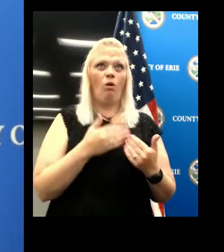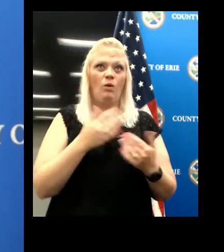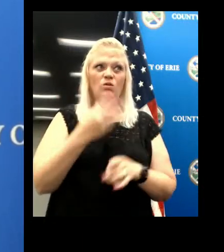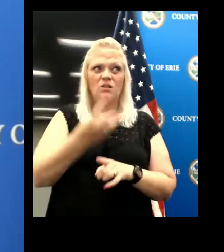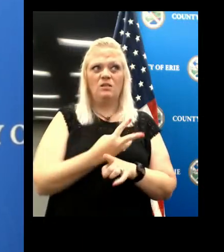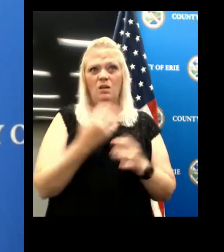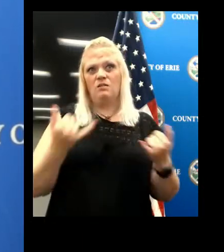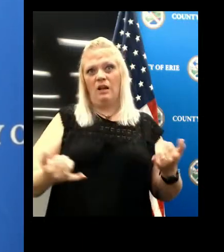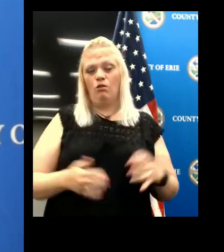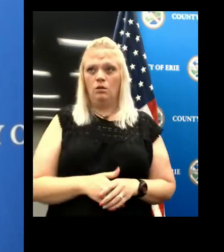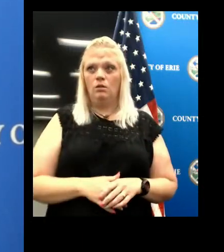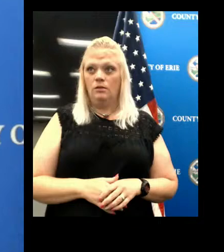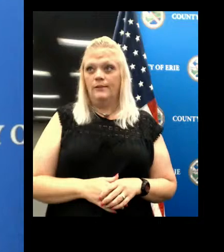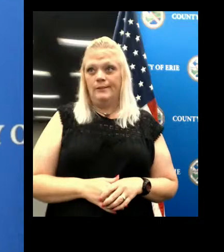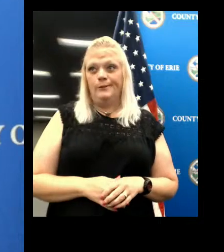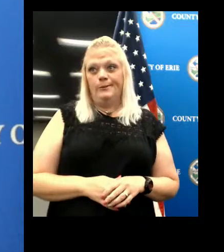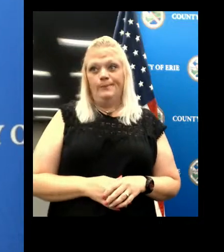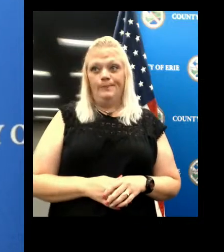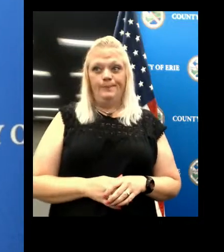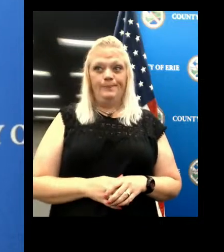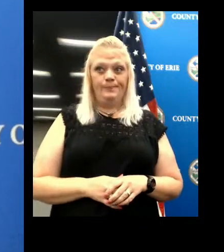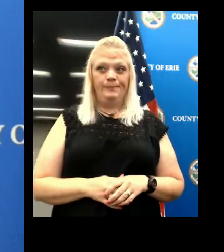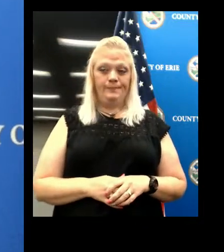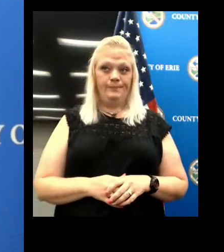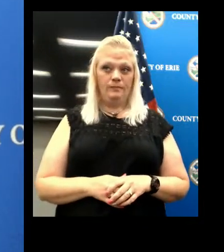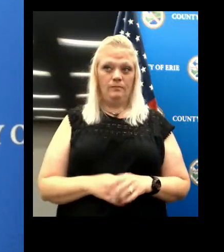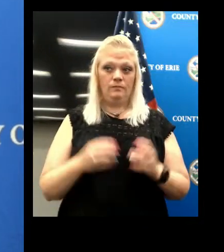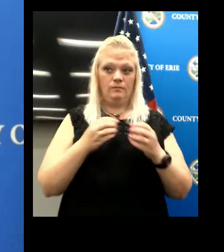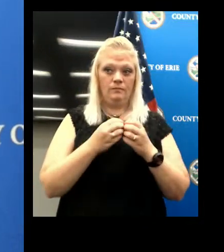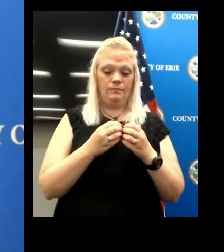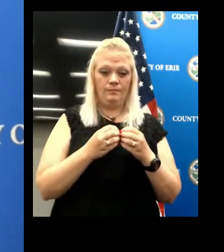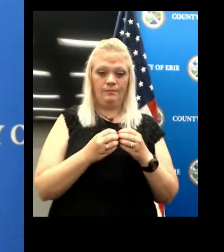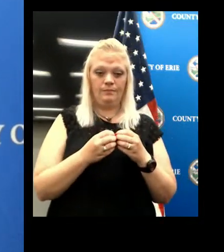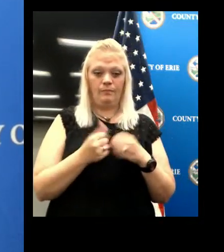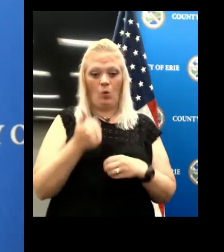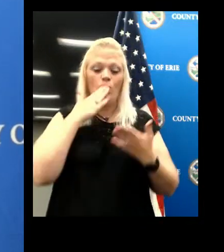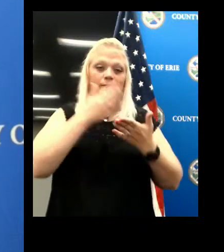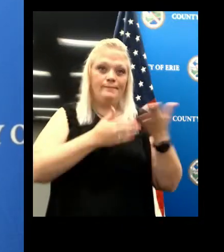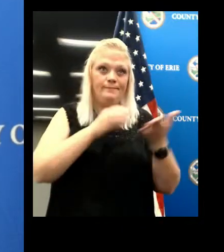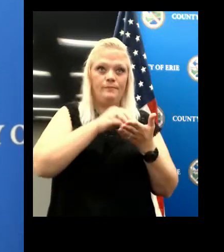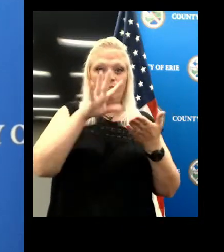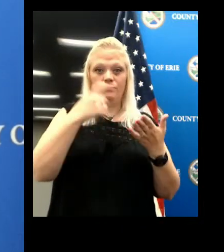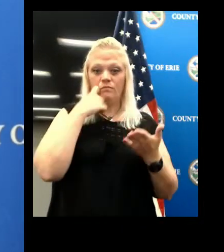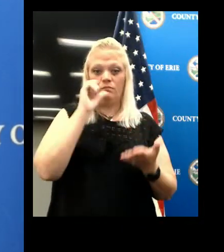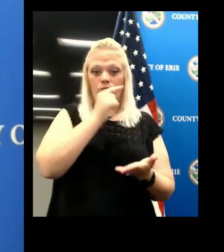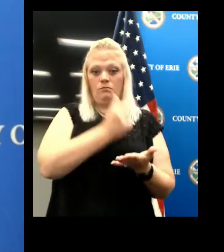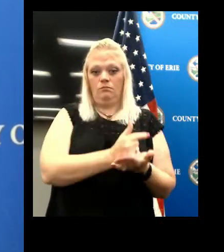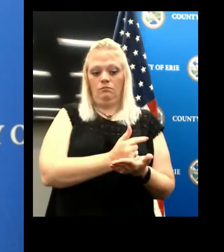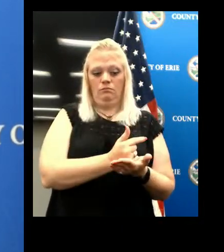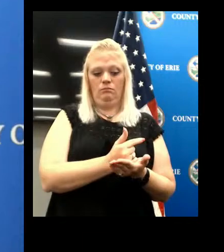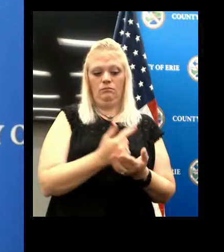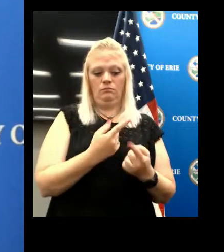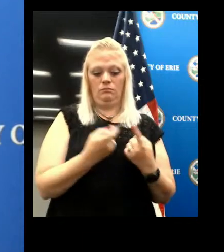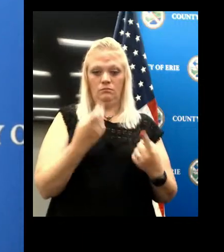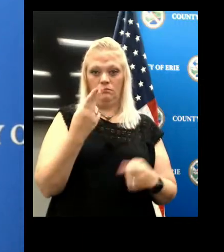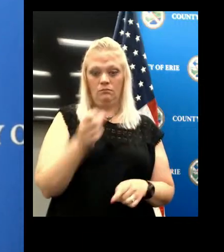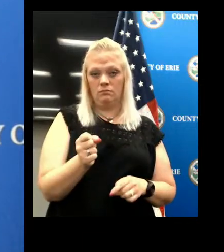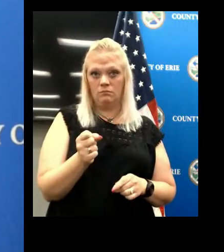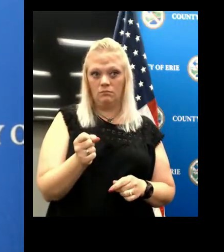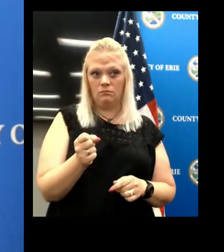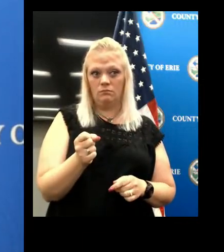months now. Some of those students had just graduated from high